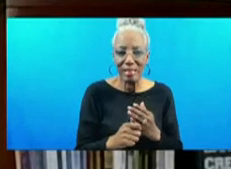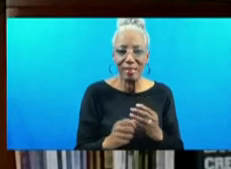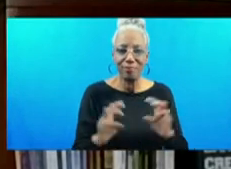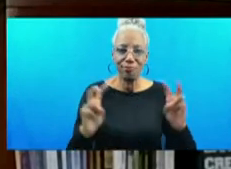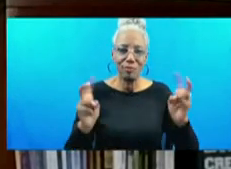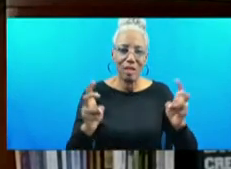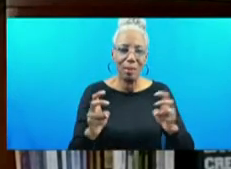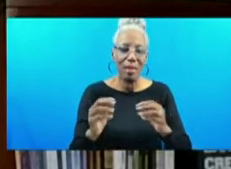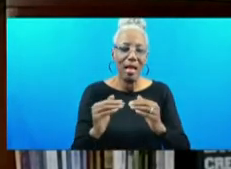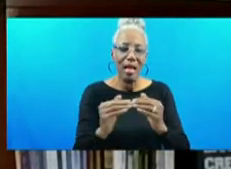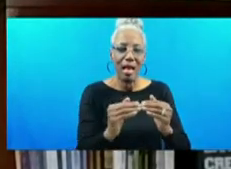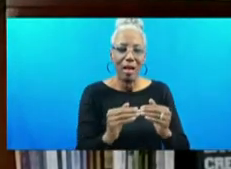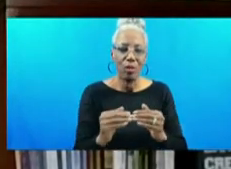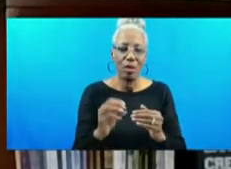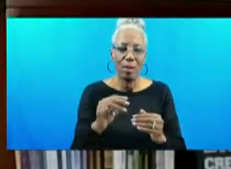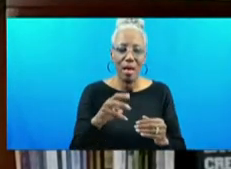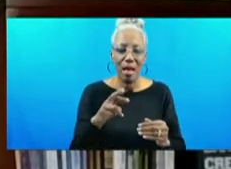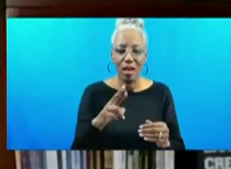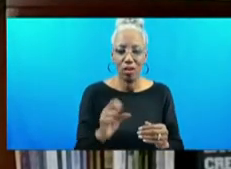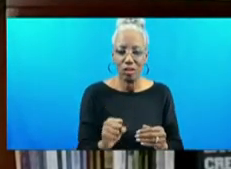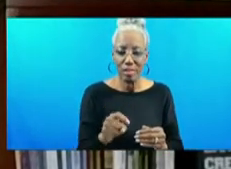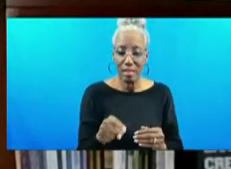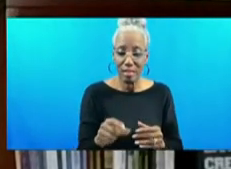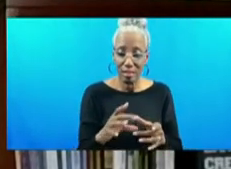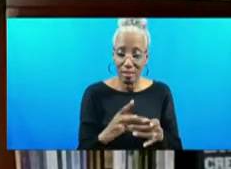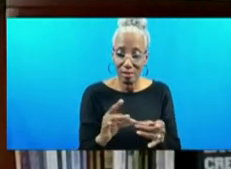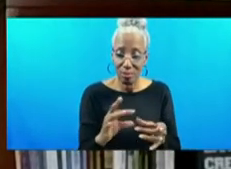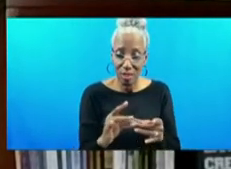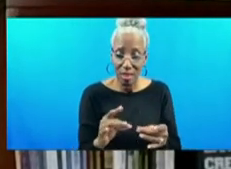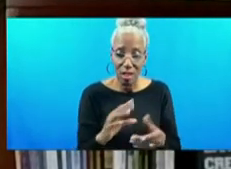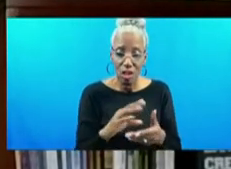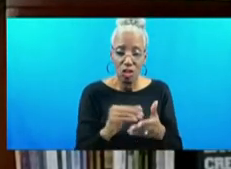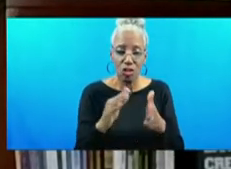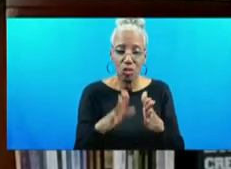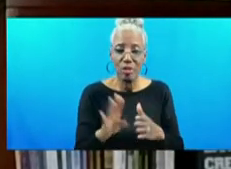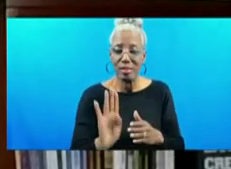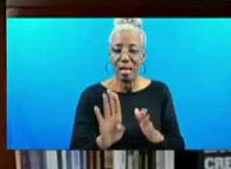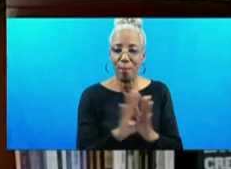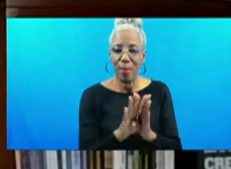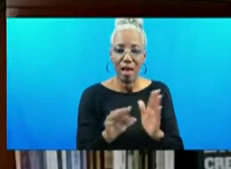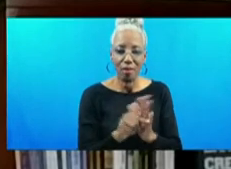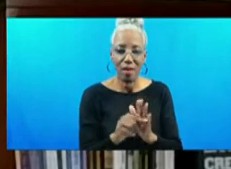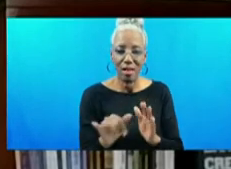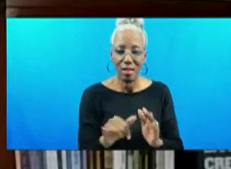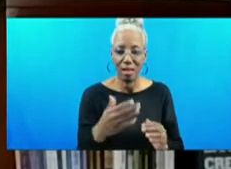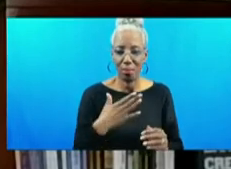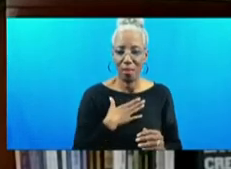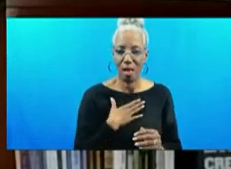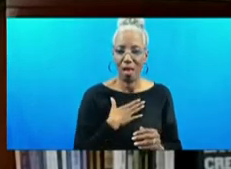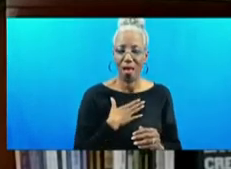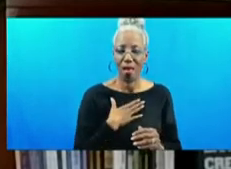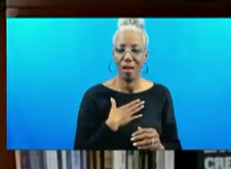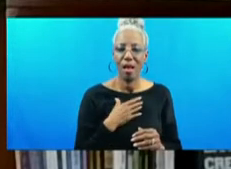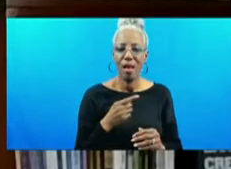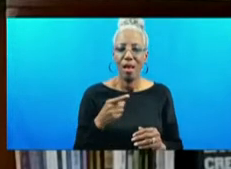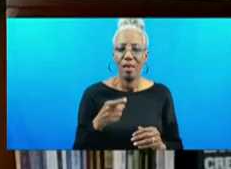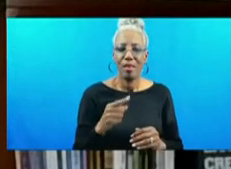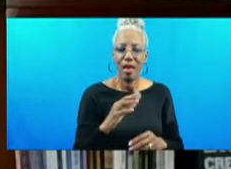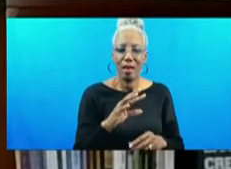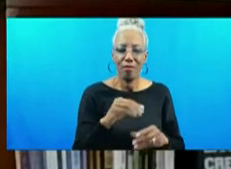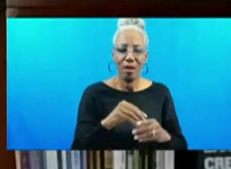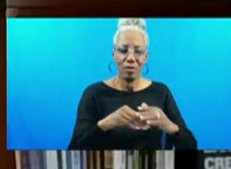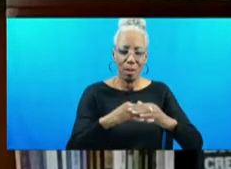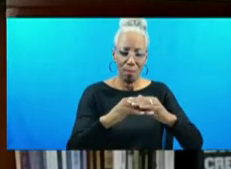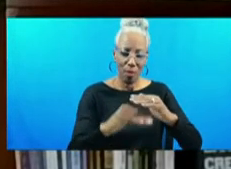with backgrounds similar to mine remain at the bottom for most of the good categories and the top for most of the bad